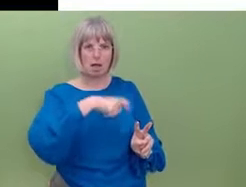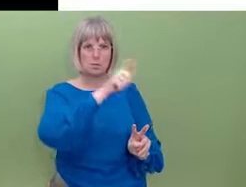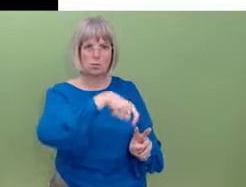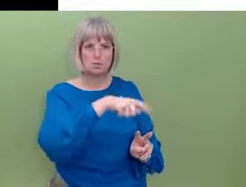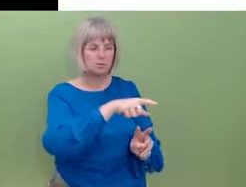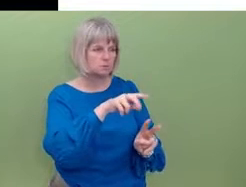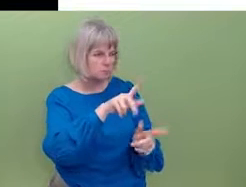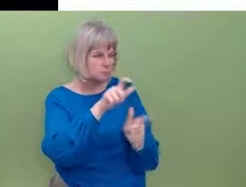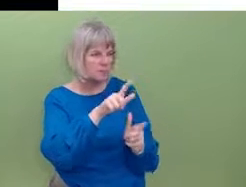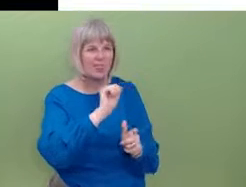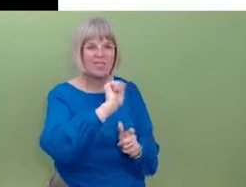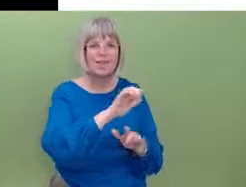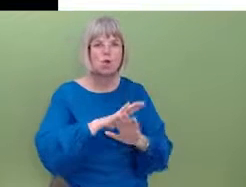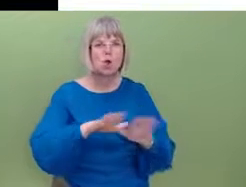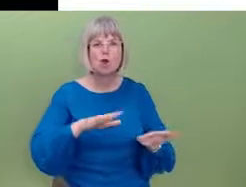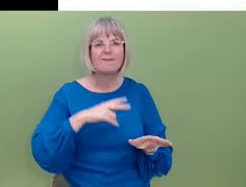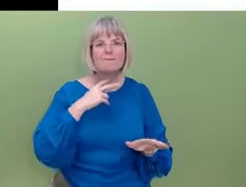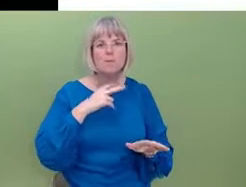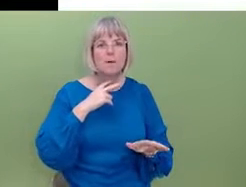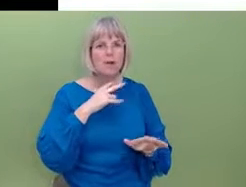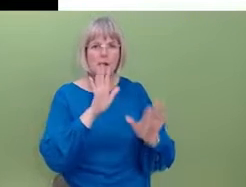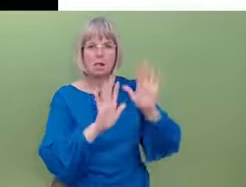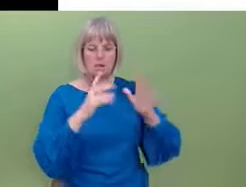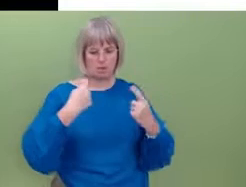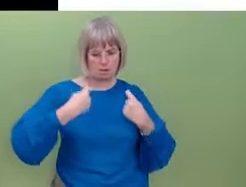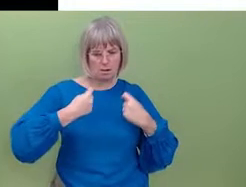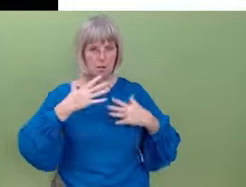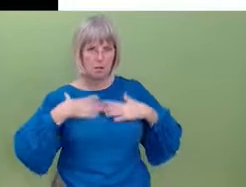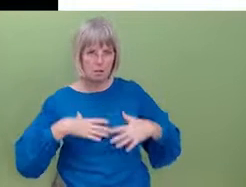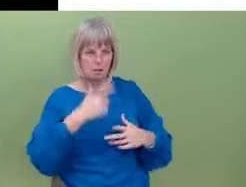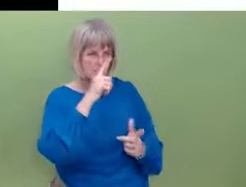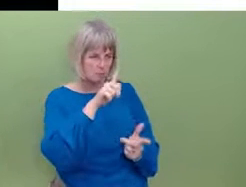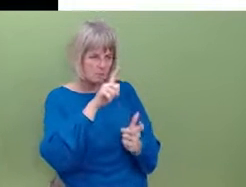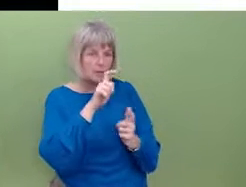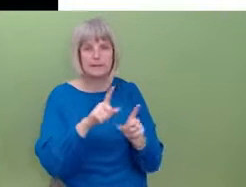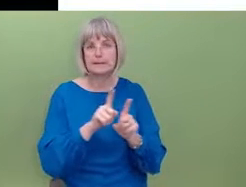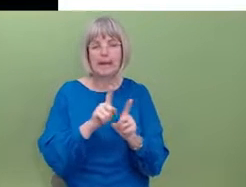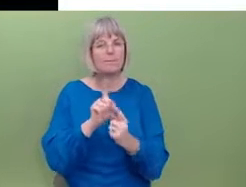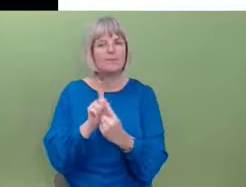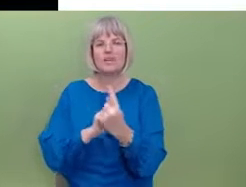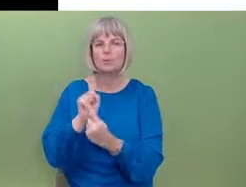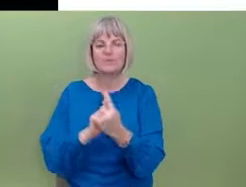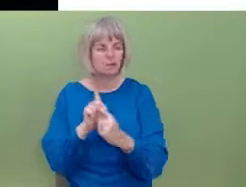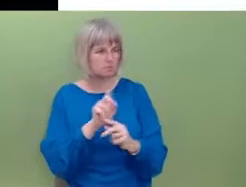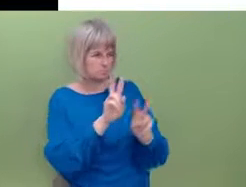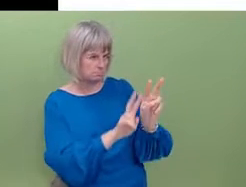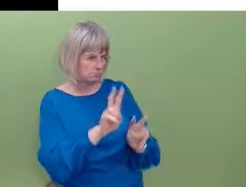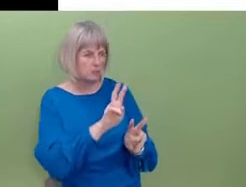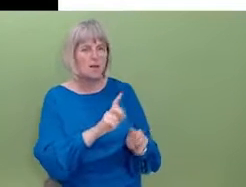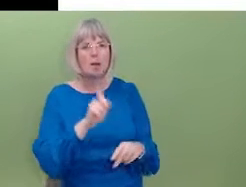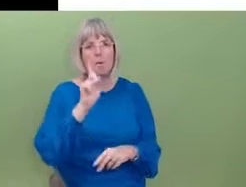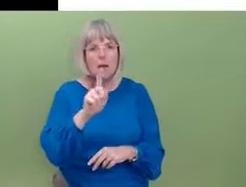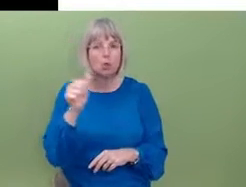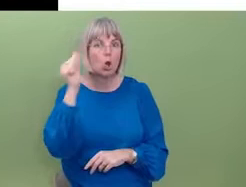cues, just like you would in a face-to-face treatment session. However, we know that this is quite overwhelming for some